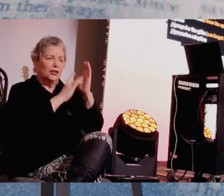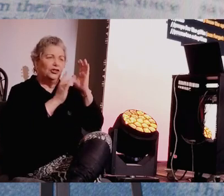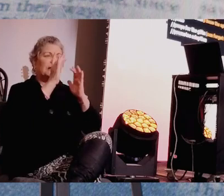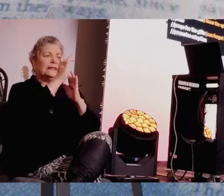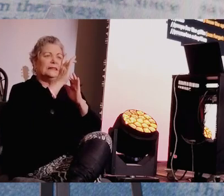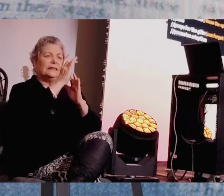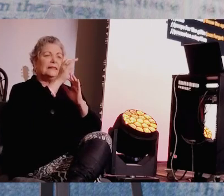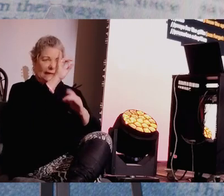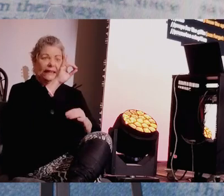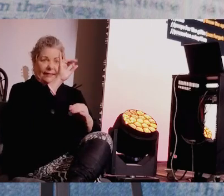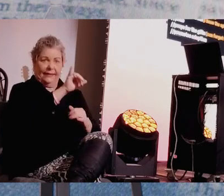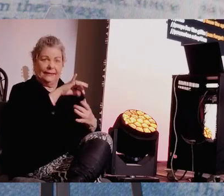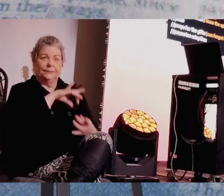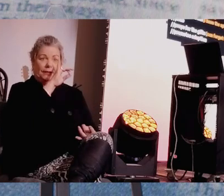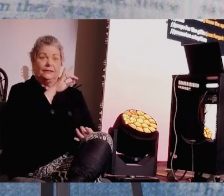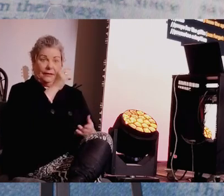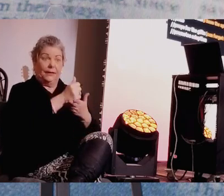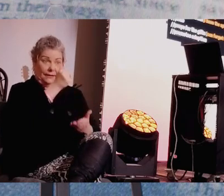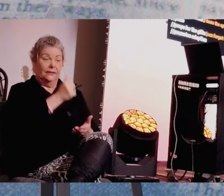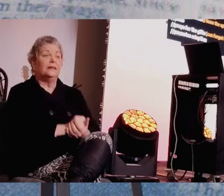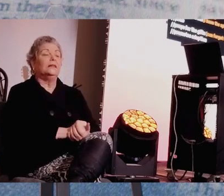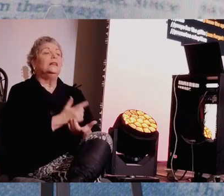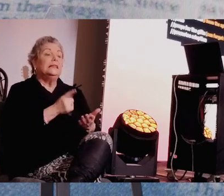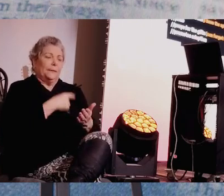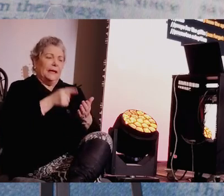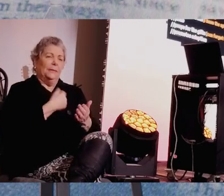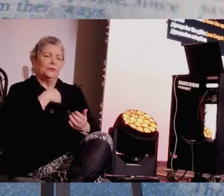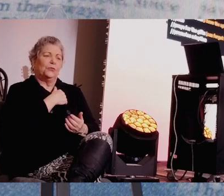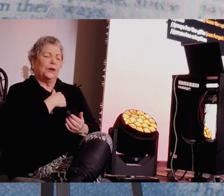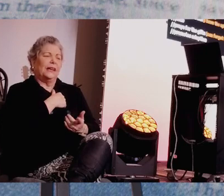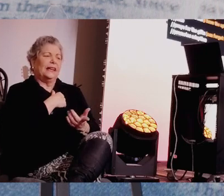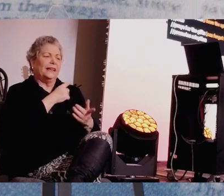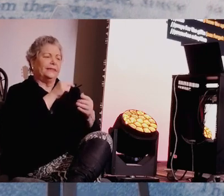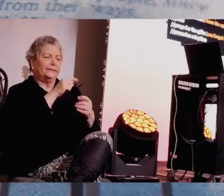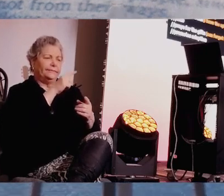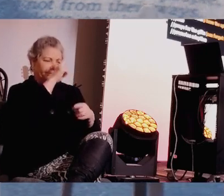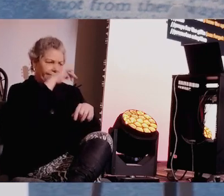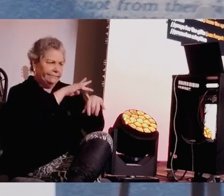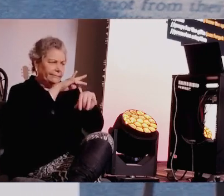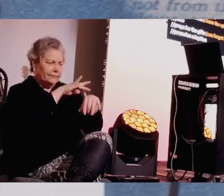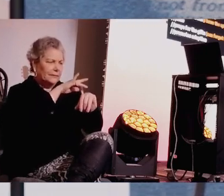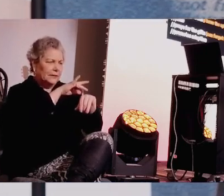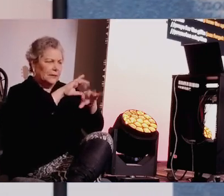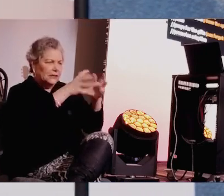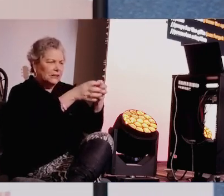Jesus did it. Amen? So sometimes when we just get all camped out in the Spirit of things,